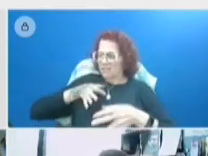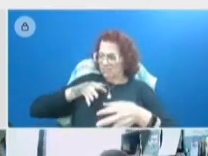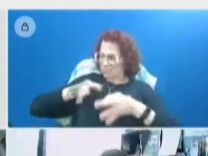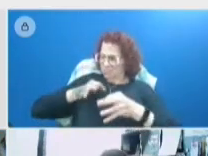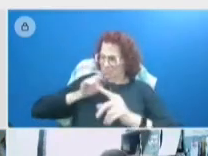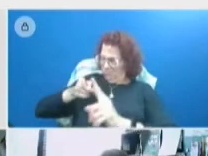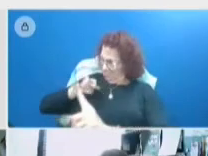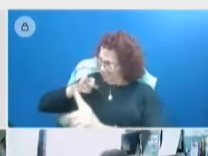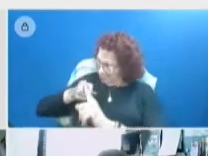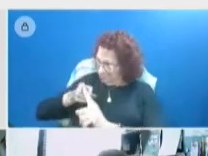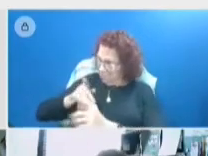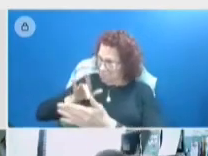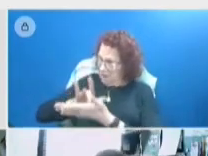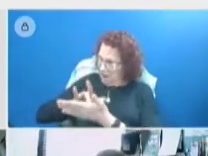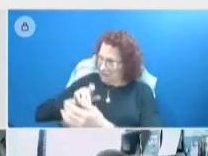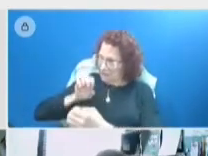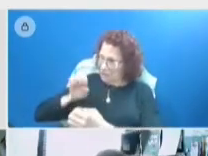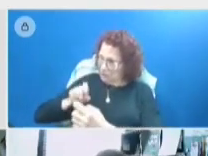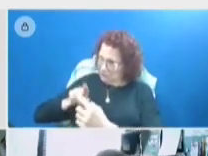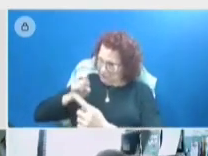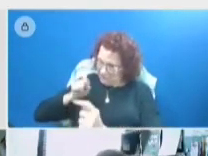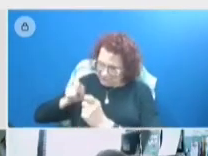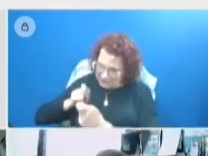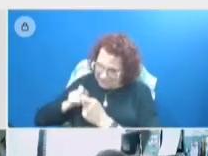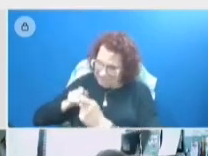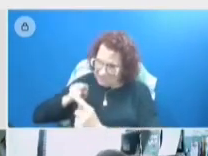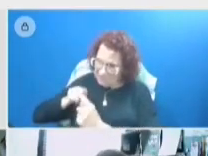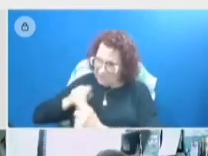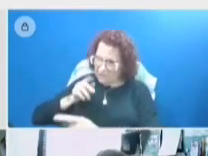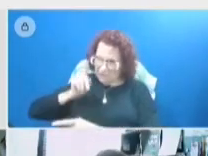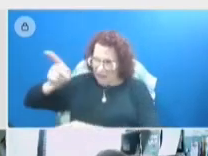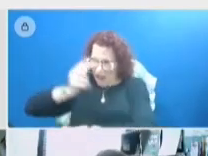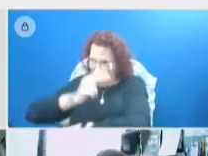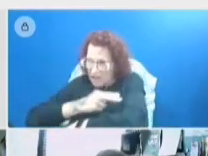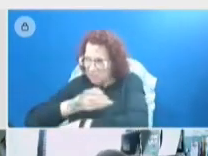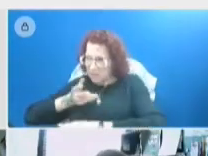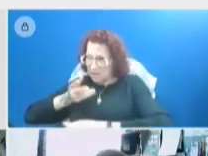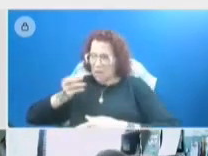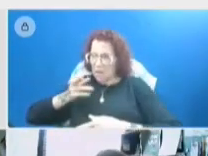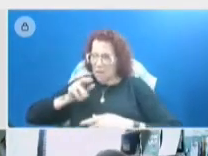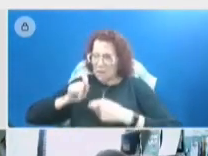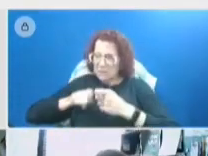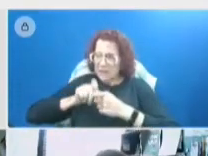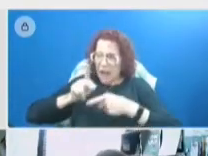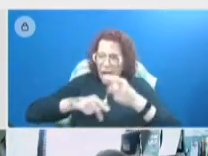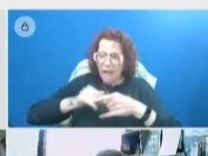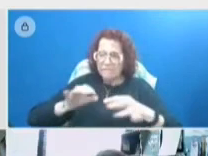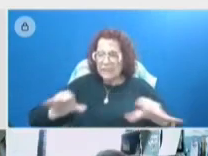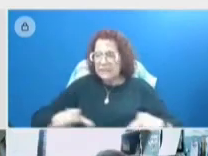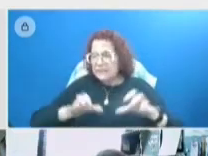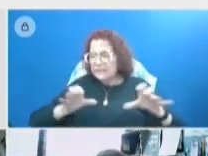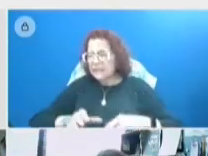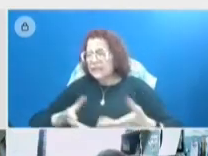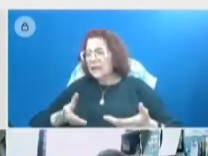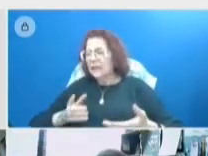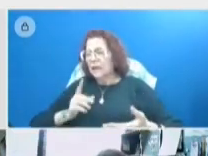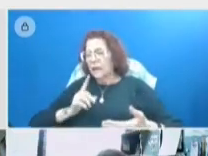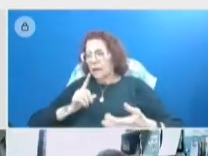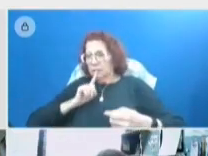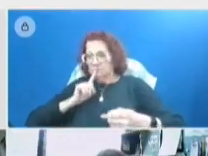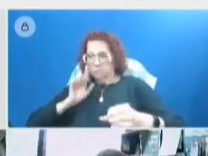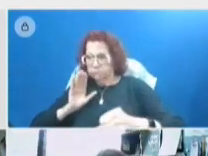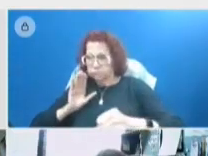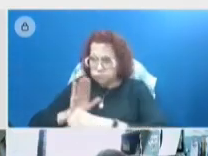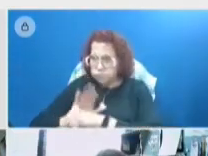the hospital or any particular type of activity. I would just swear I have a medical emergency and that's it. I don't